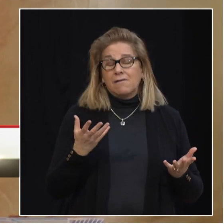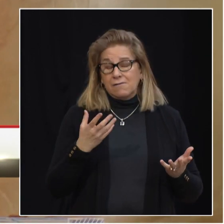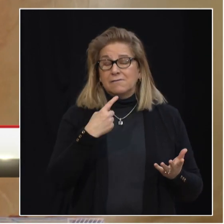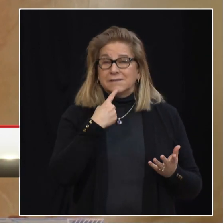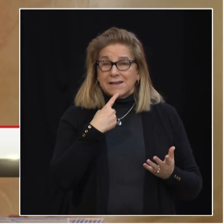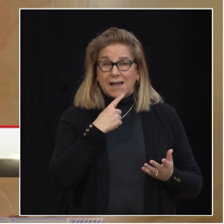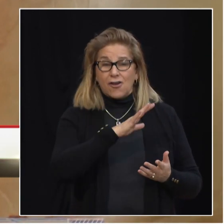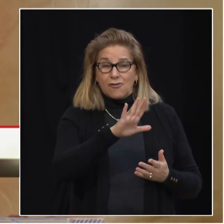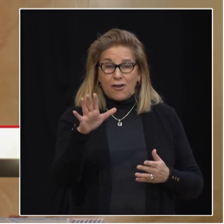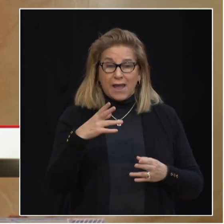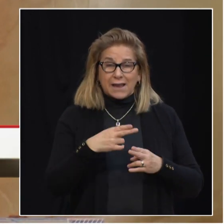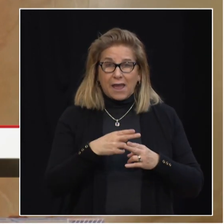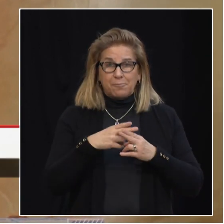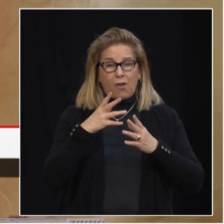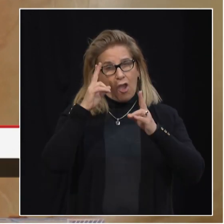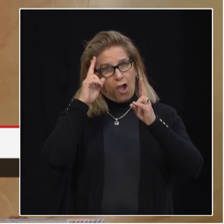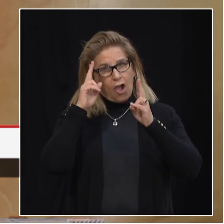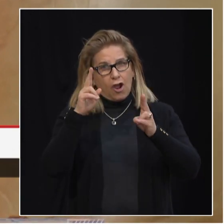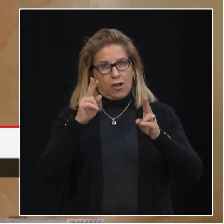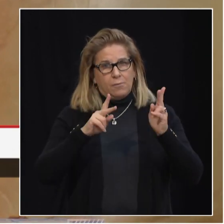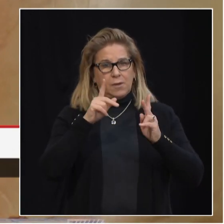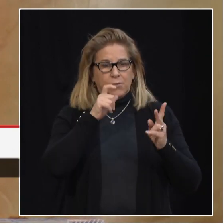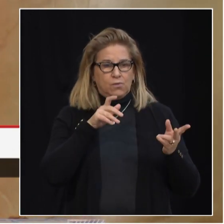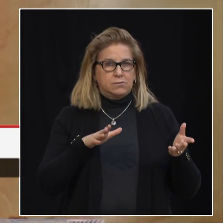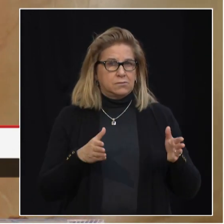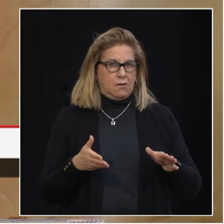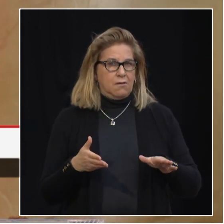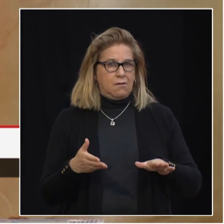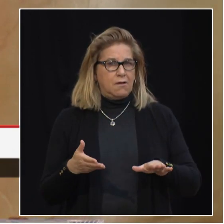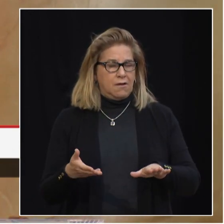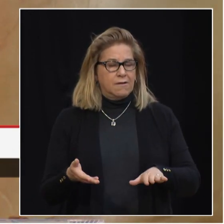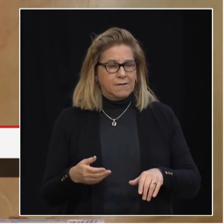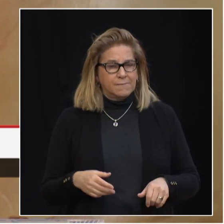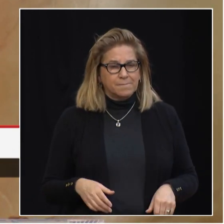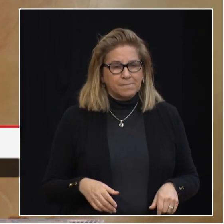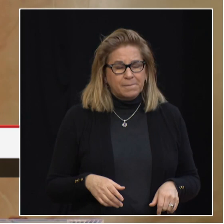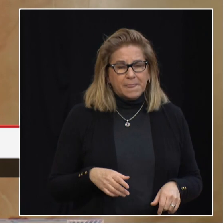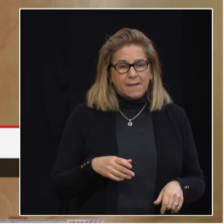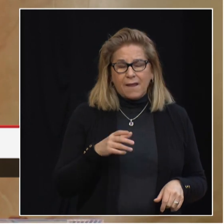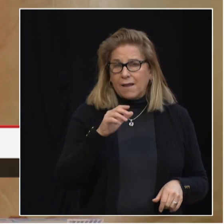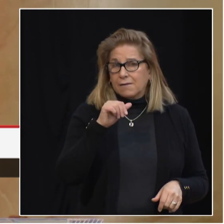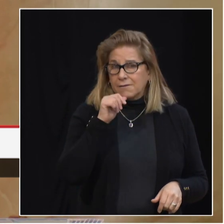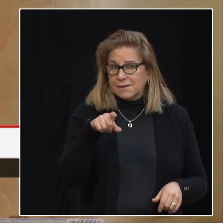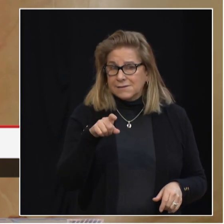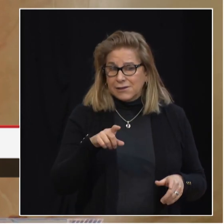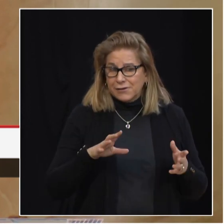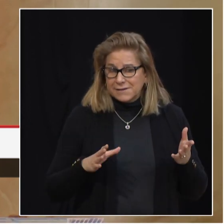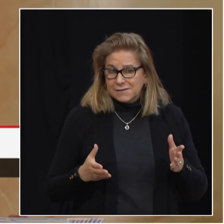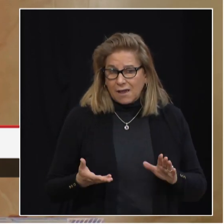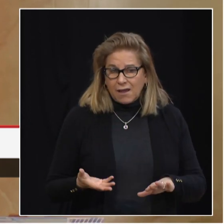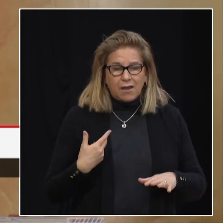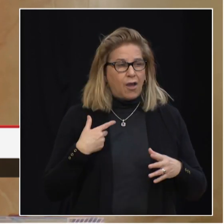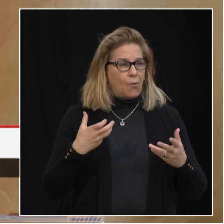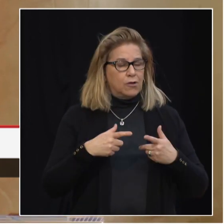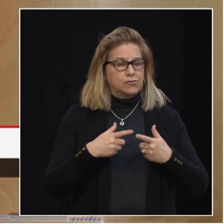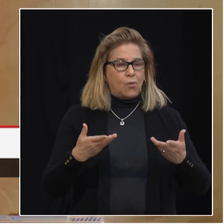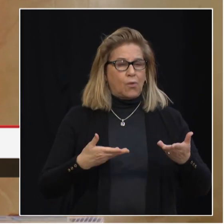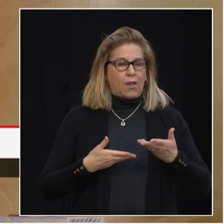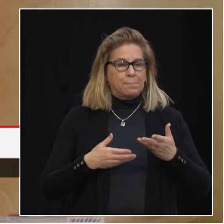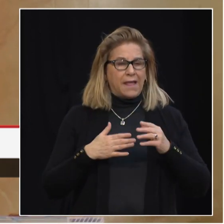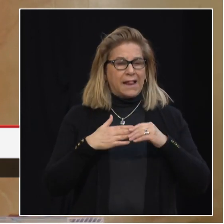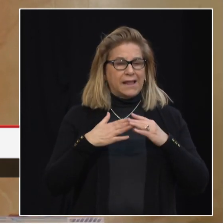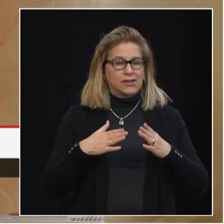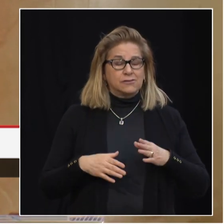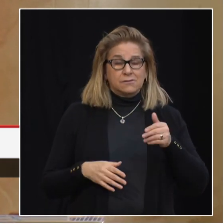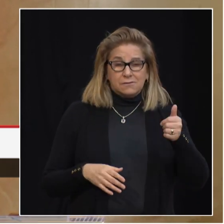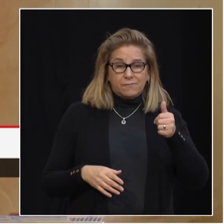your hands, help me to welcome a leader, a woman that when she walks into any room, she